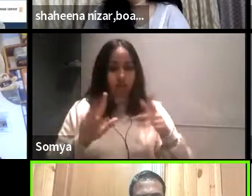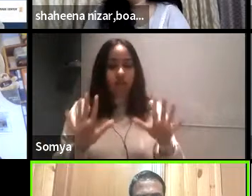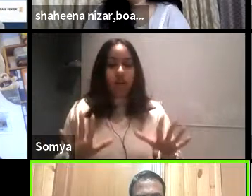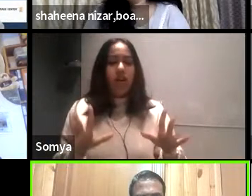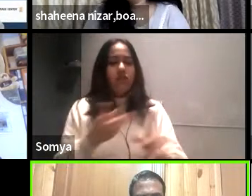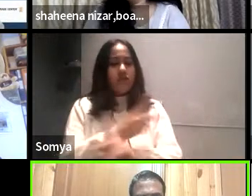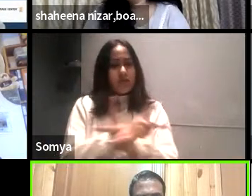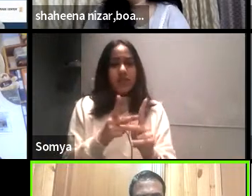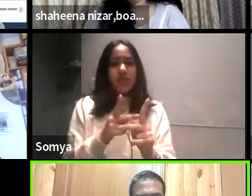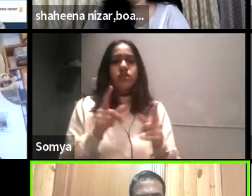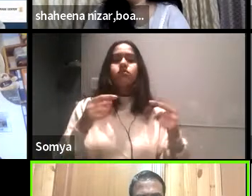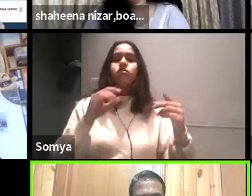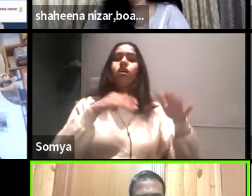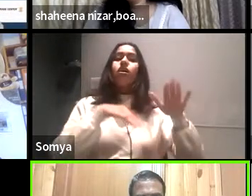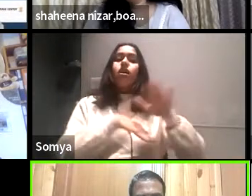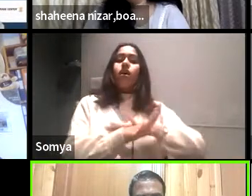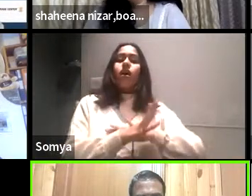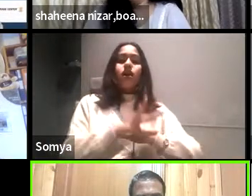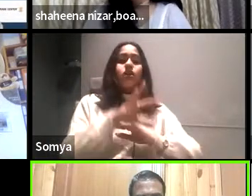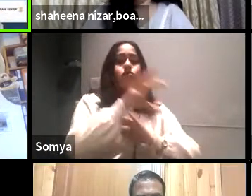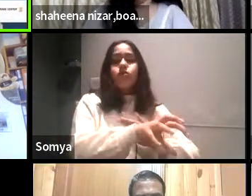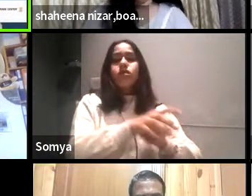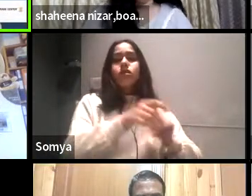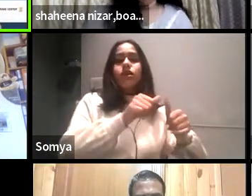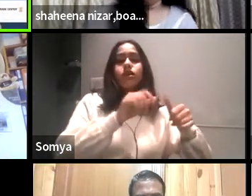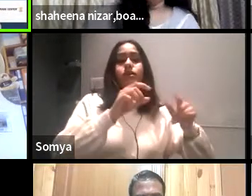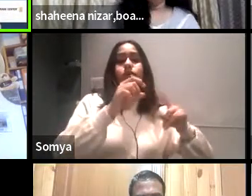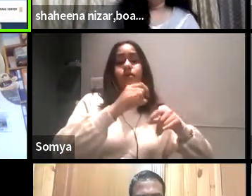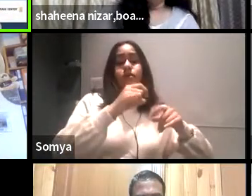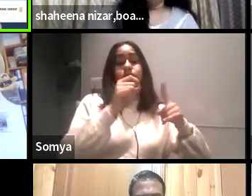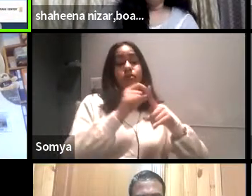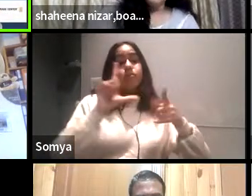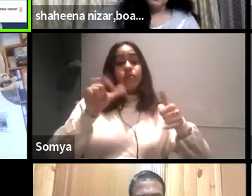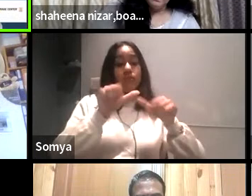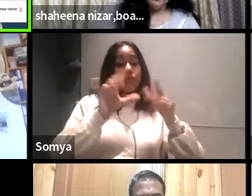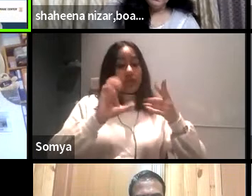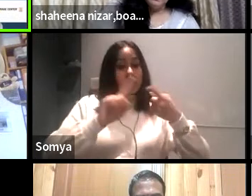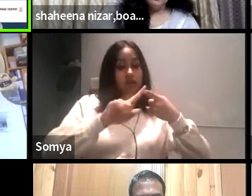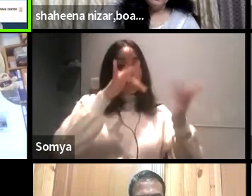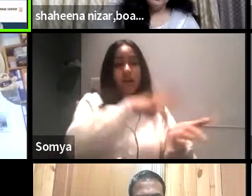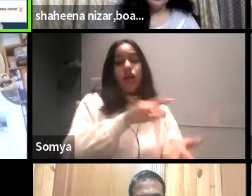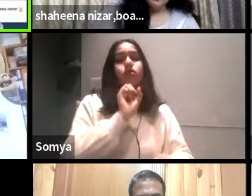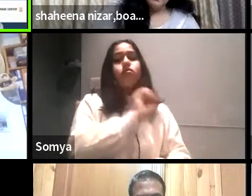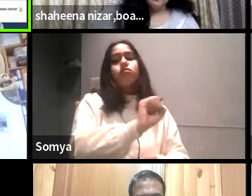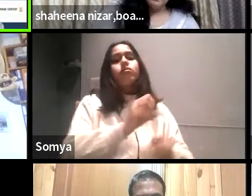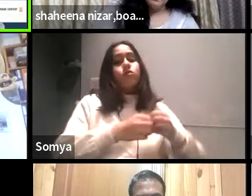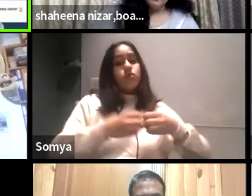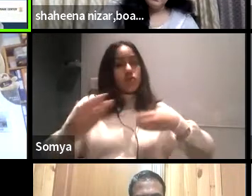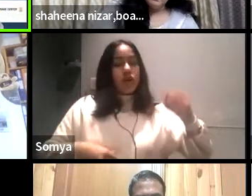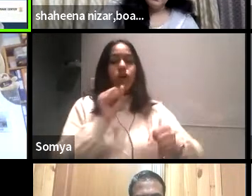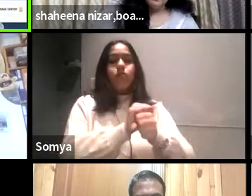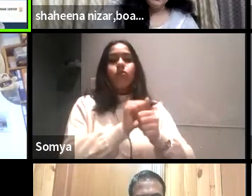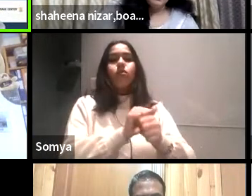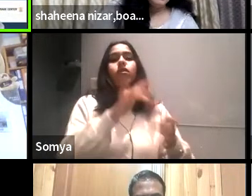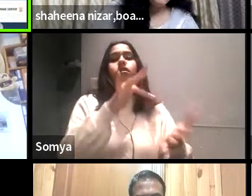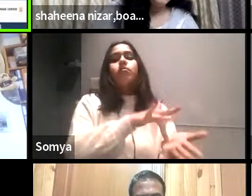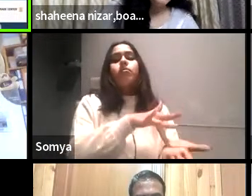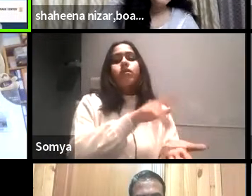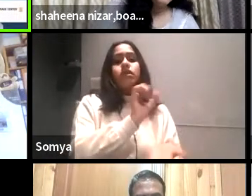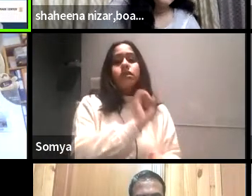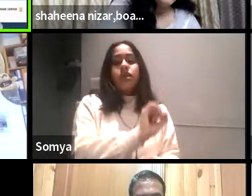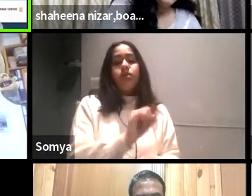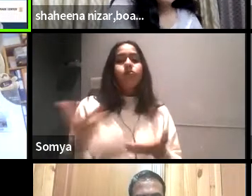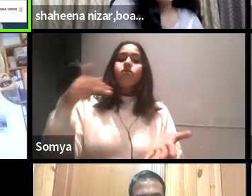places for differently abled people to have their own workshops there. I'm sure they will be able to come up to